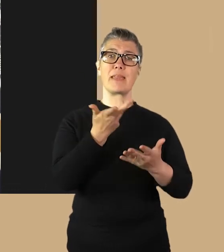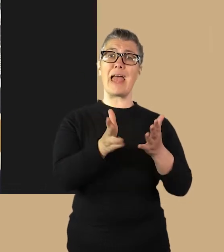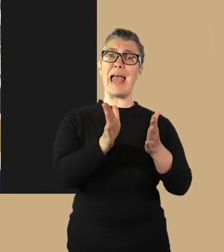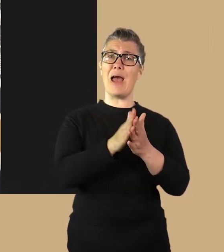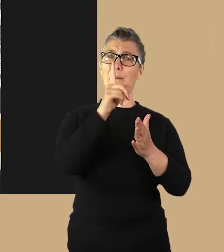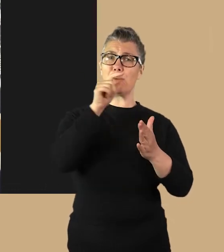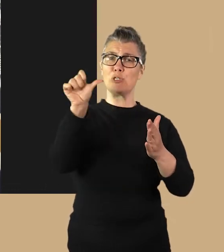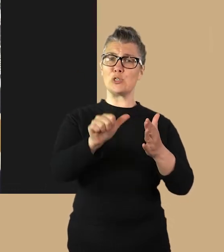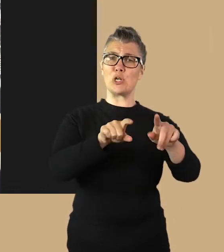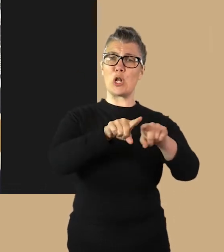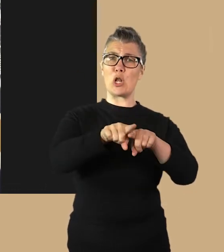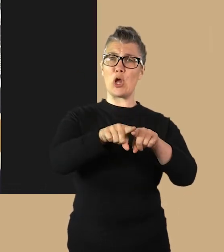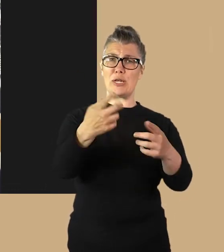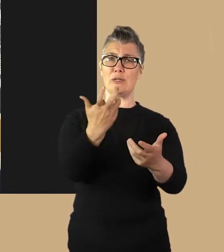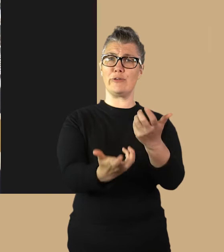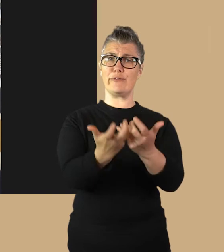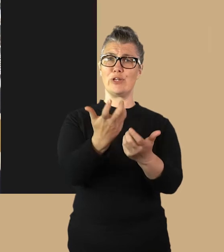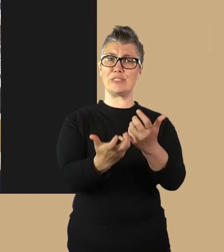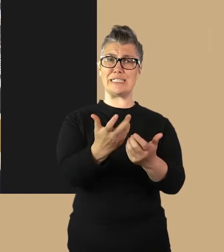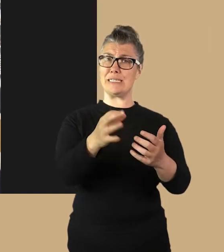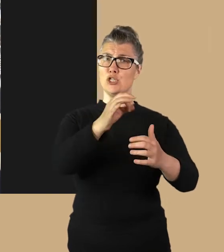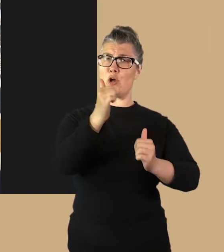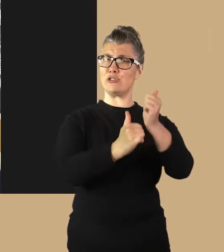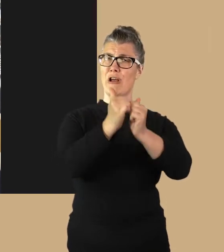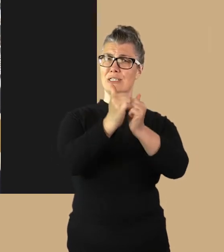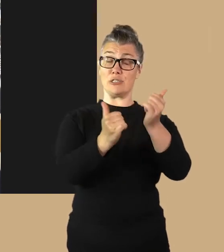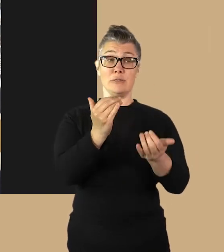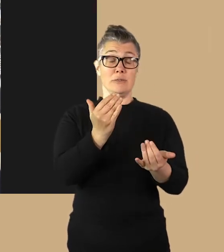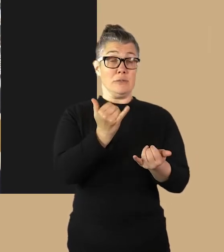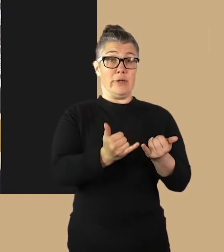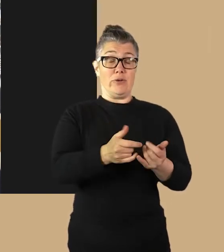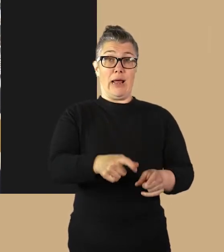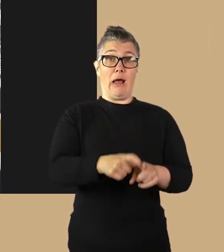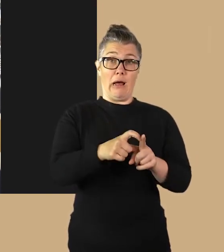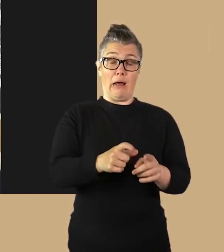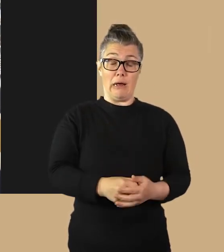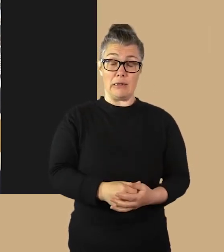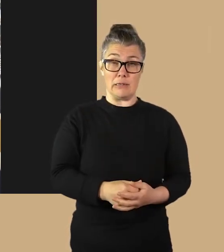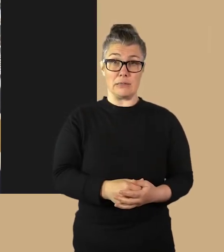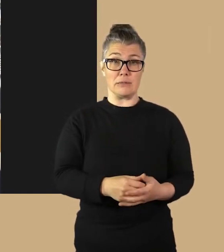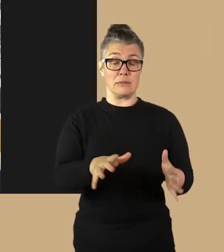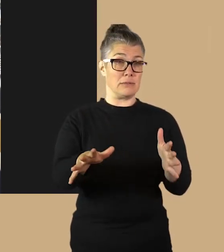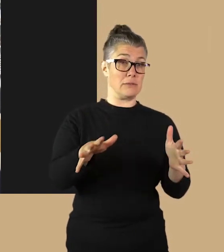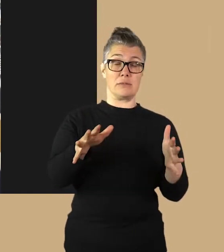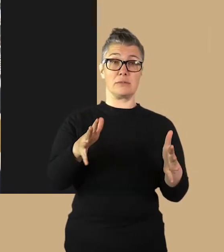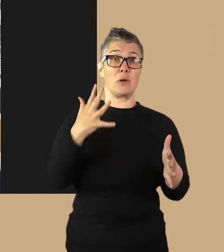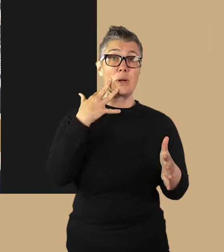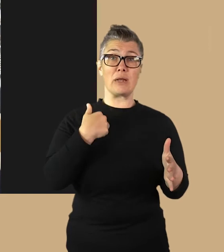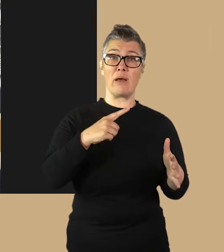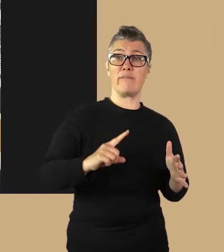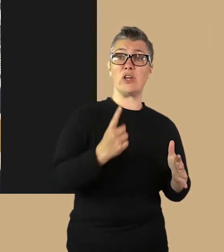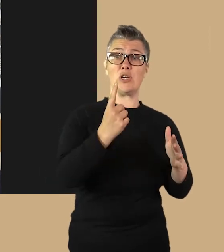people were supposed to learn in uni, like really hard. So half my stress really when I was